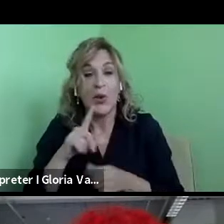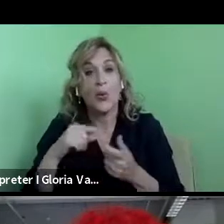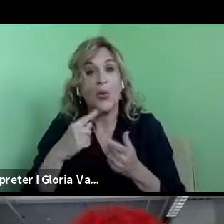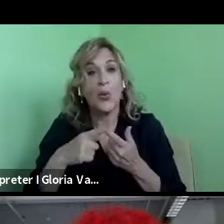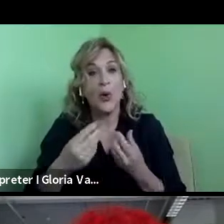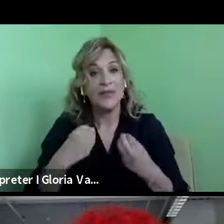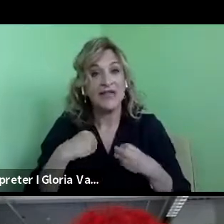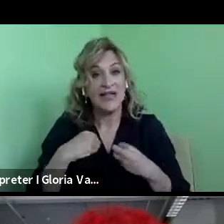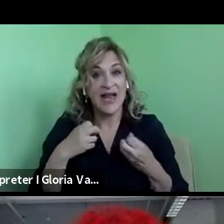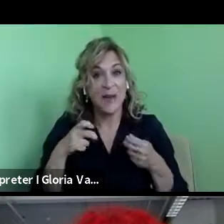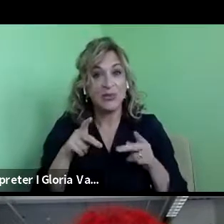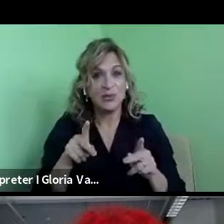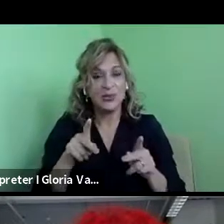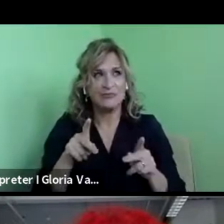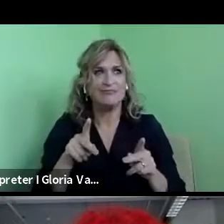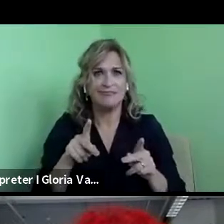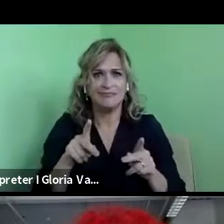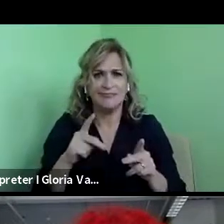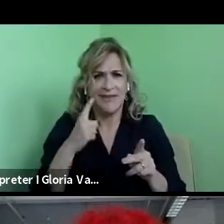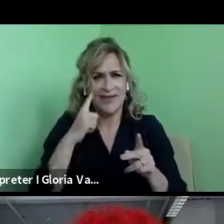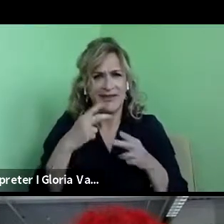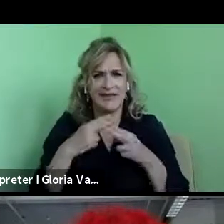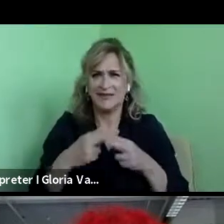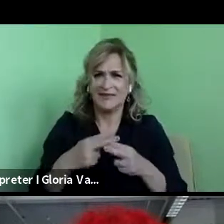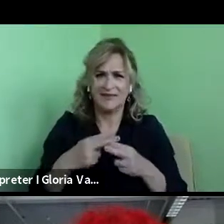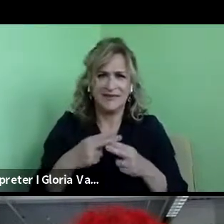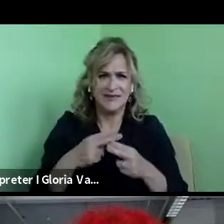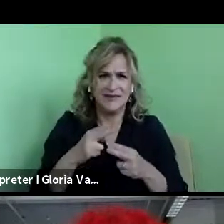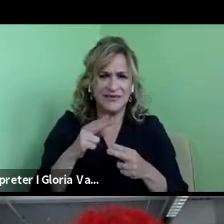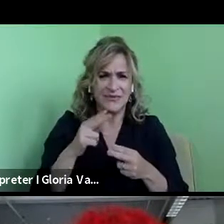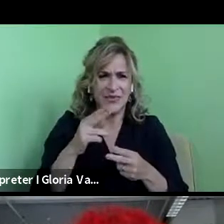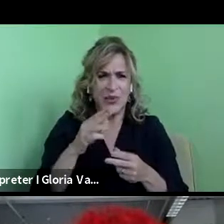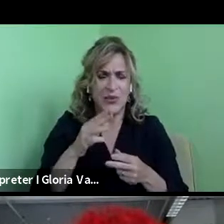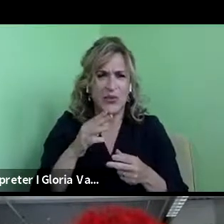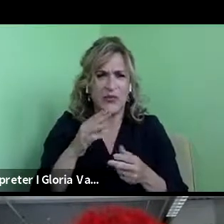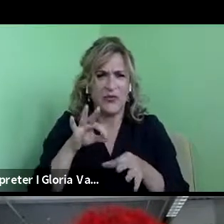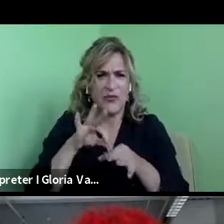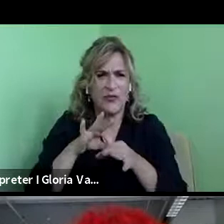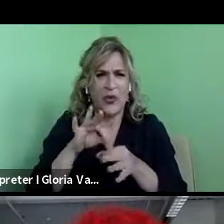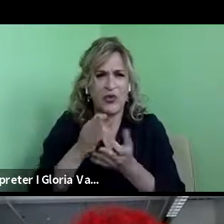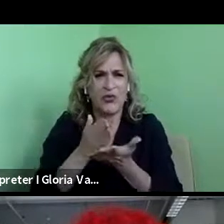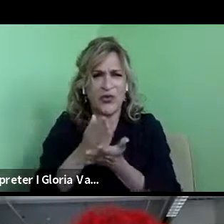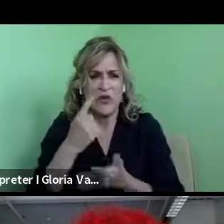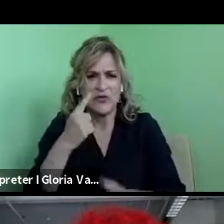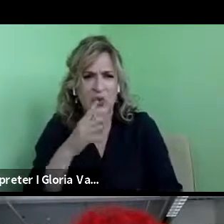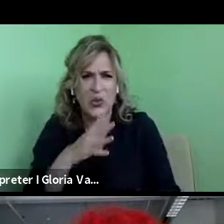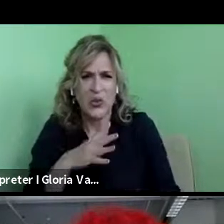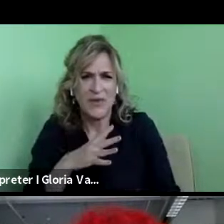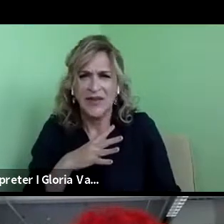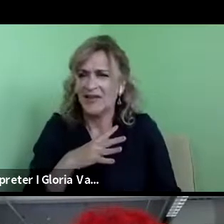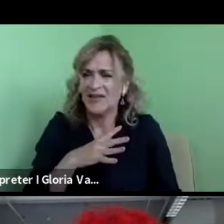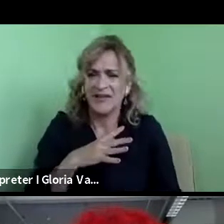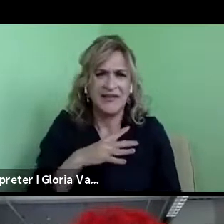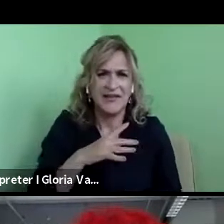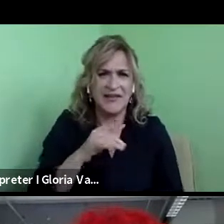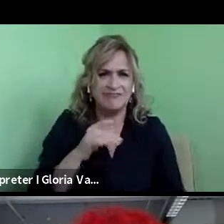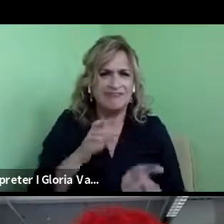I was thinking suffrage, voting rights, disenfranchisement. I feel disenfranchised right now, you